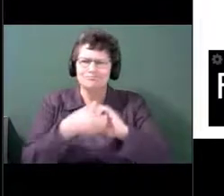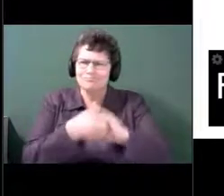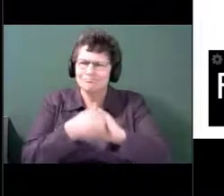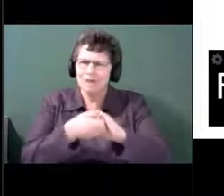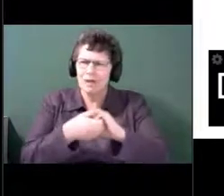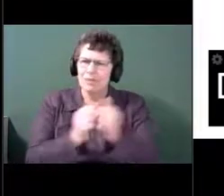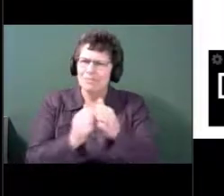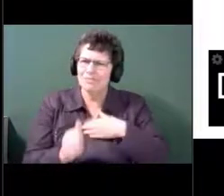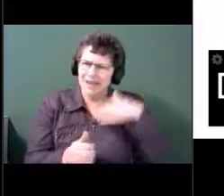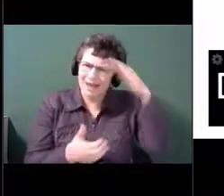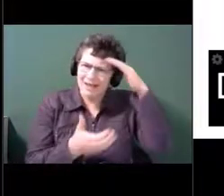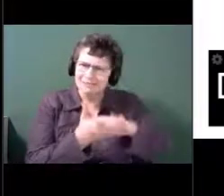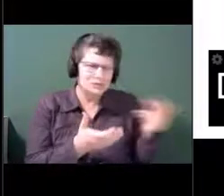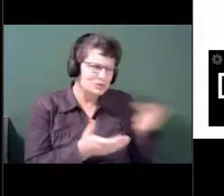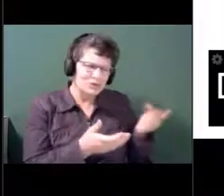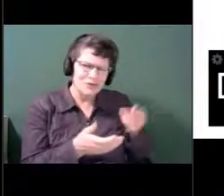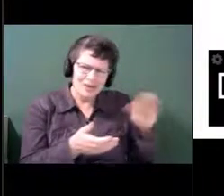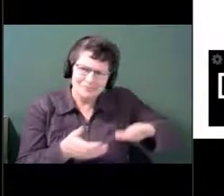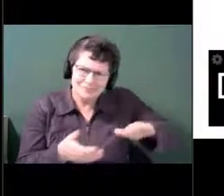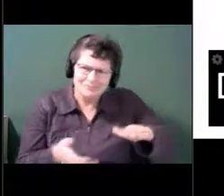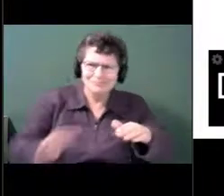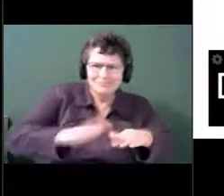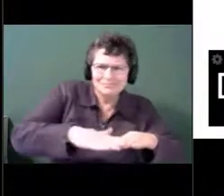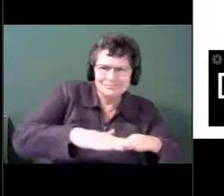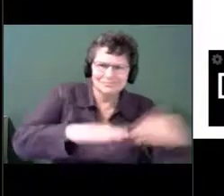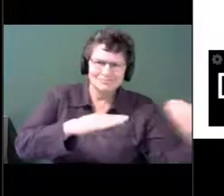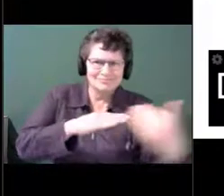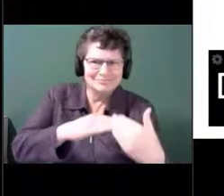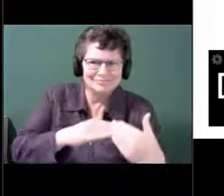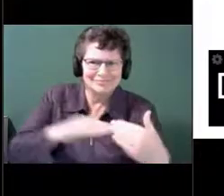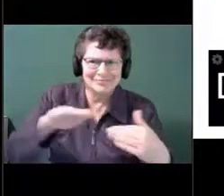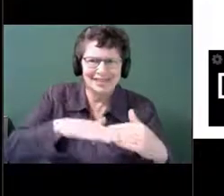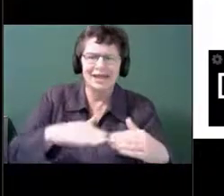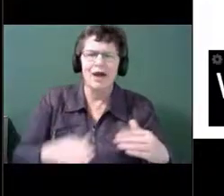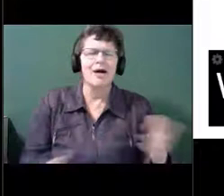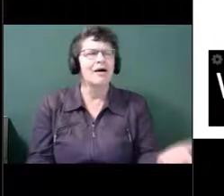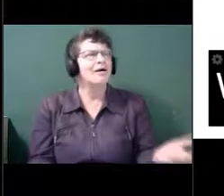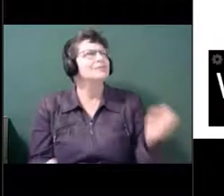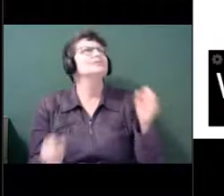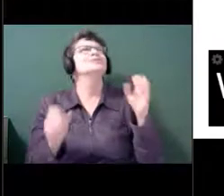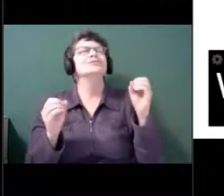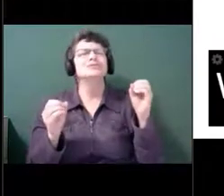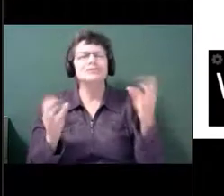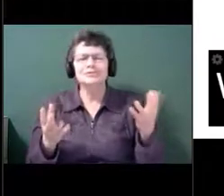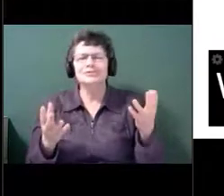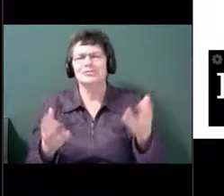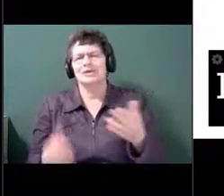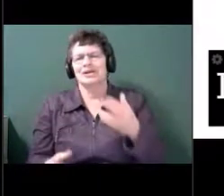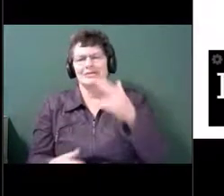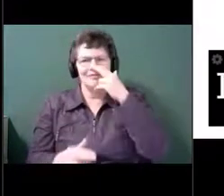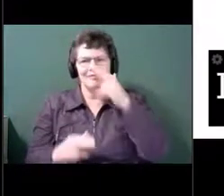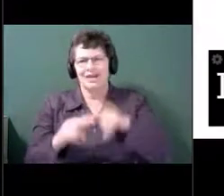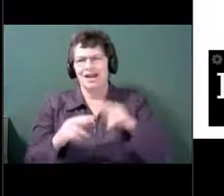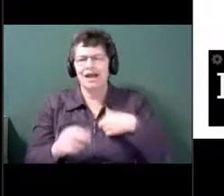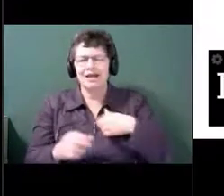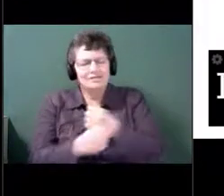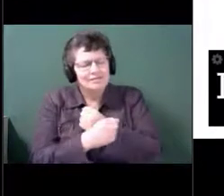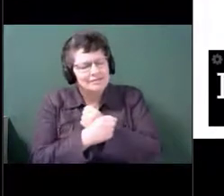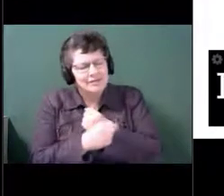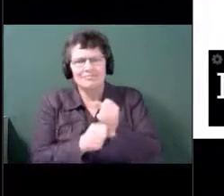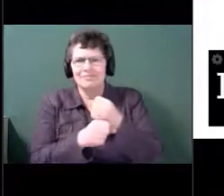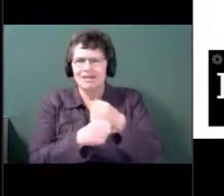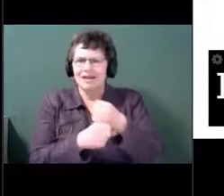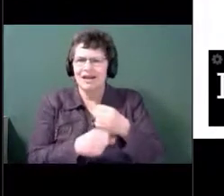And it was joyful. And I loved making it. And I loved the interaction between my husband